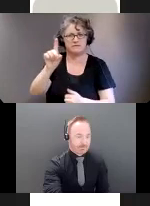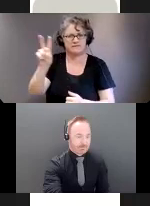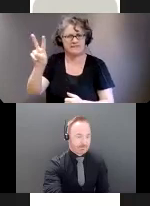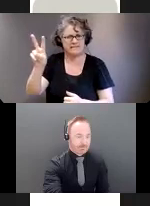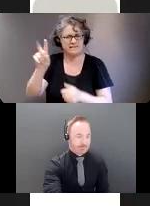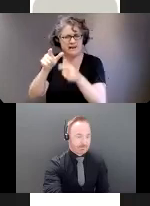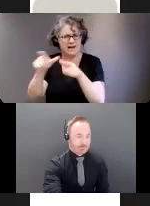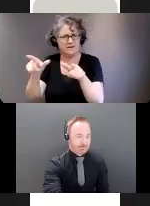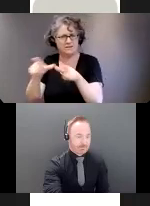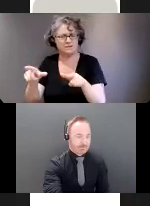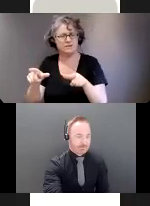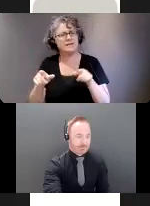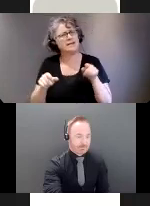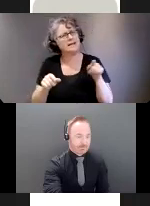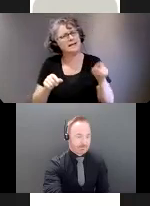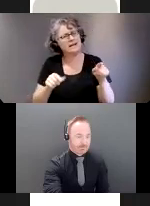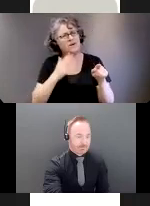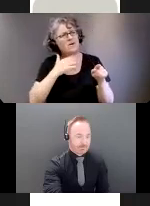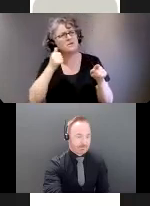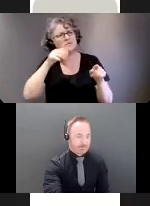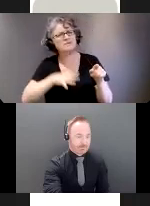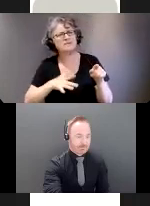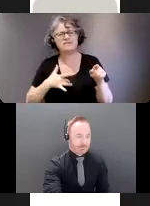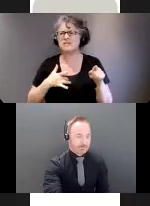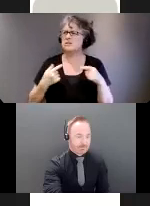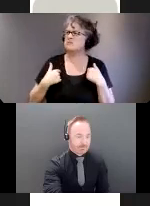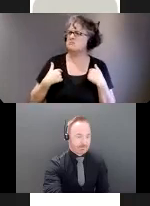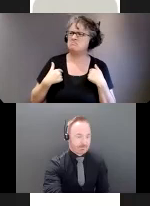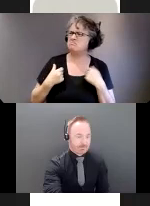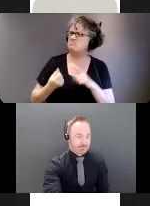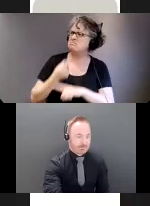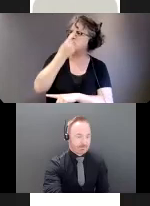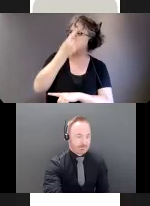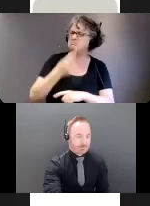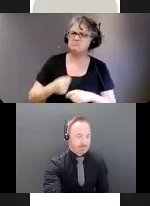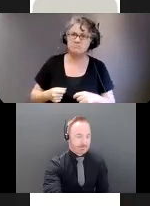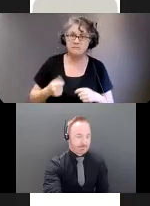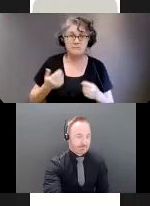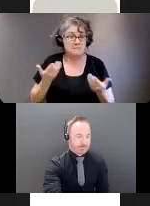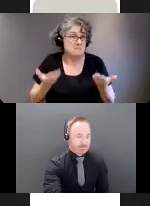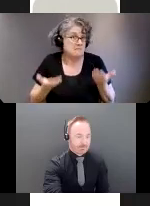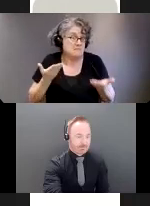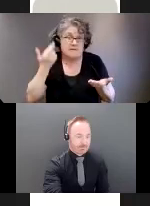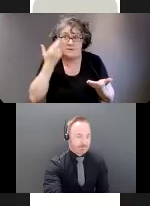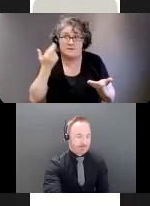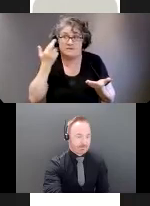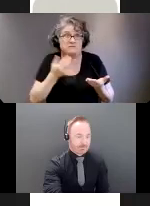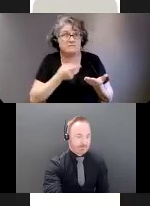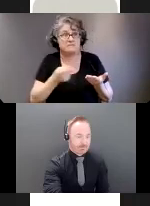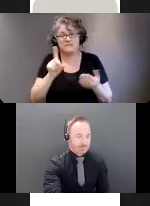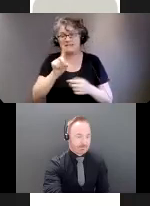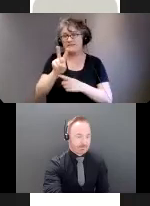it's also not one that we see older women necessarily identifying with. And that might be because domestic violence for them means something